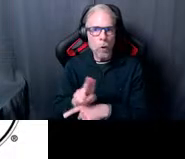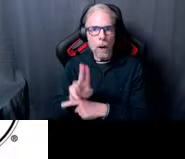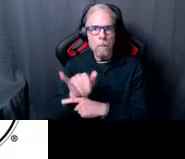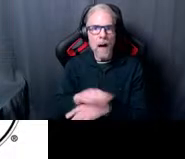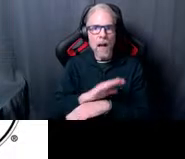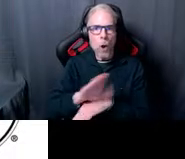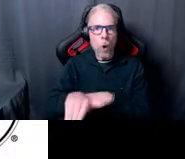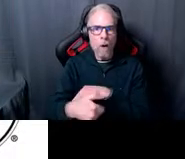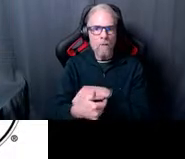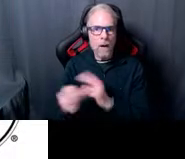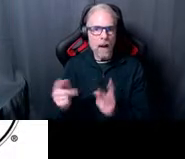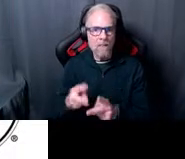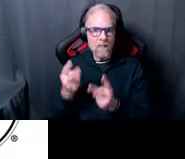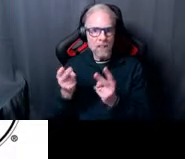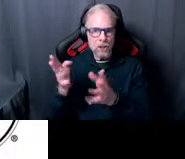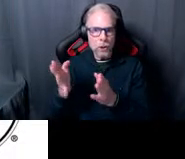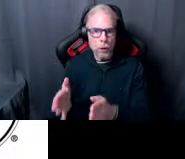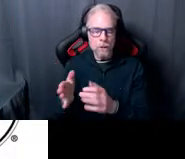overnight visitors.